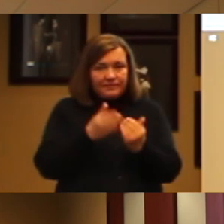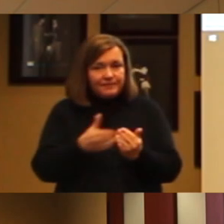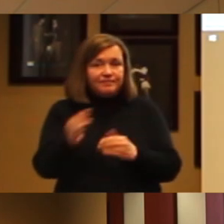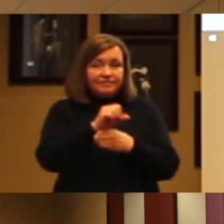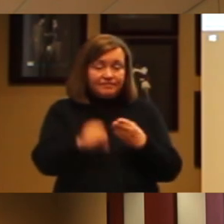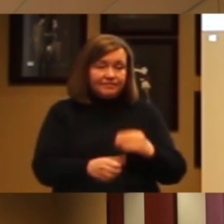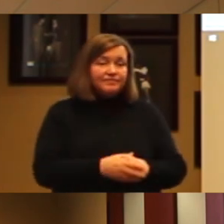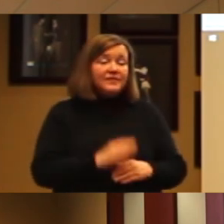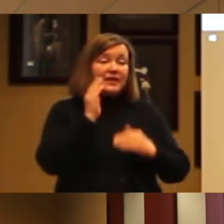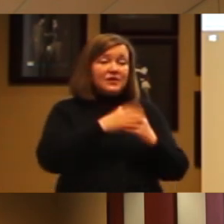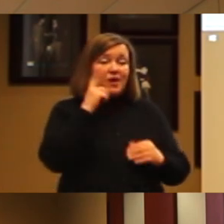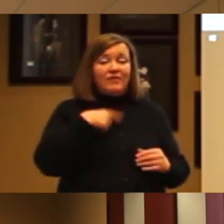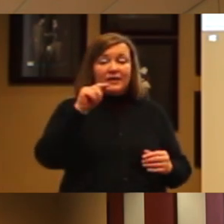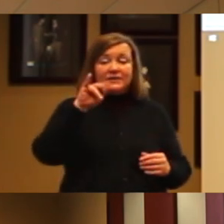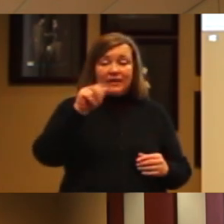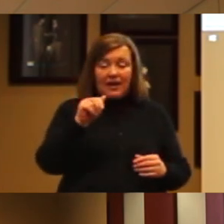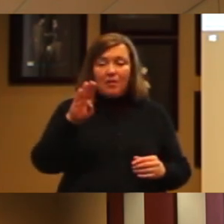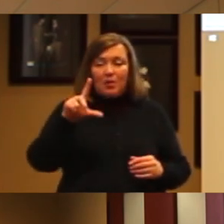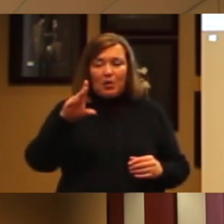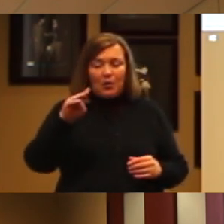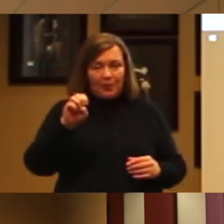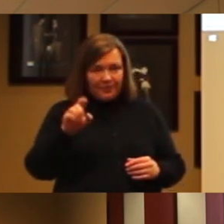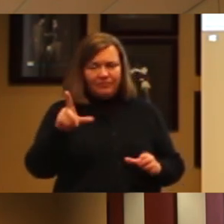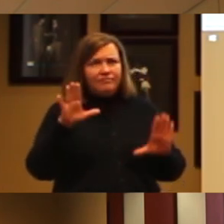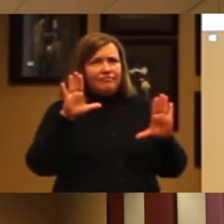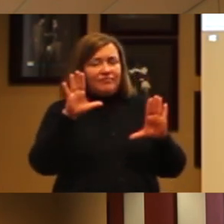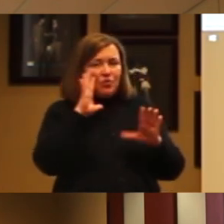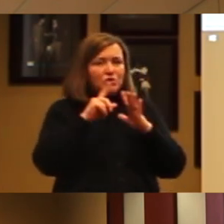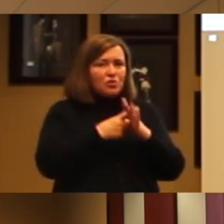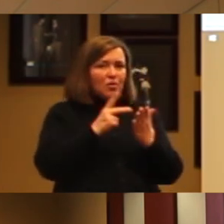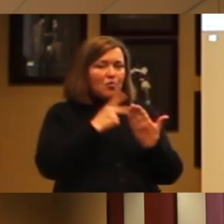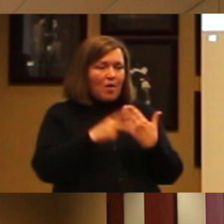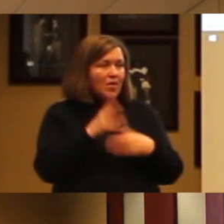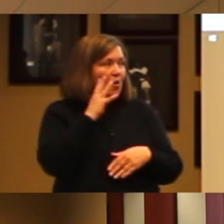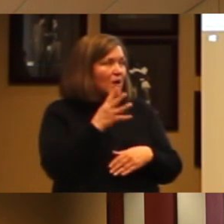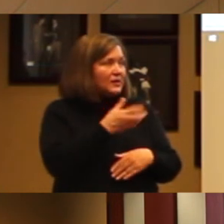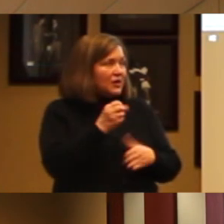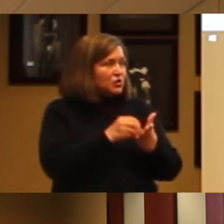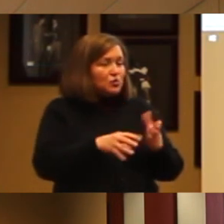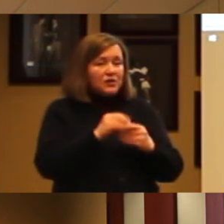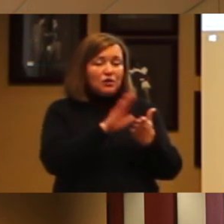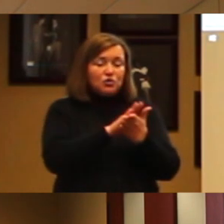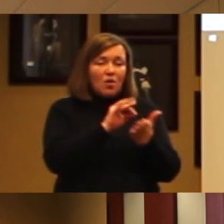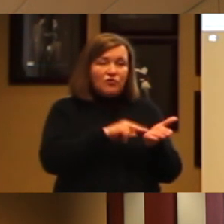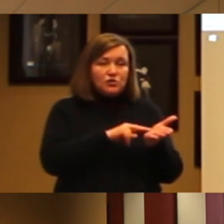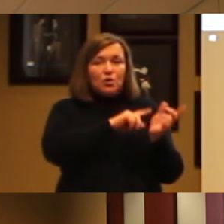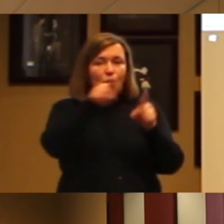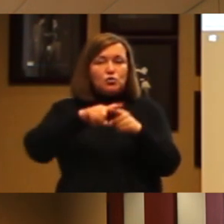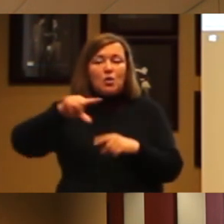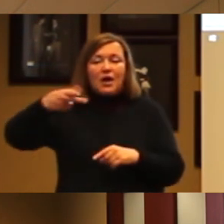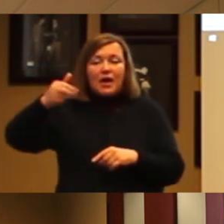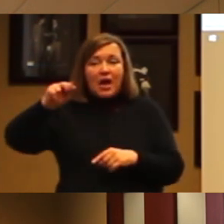have Tina Bloom, who's incredible. She has started a program that takes the students in the School of Nursing to Ghana. So a lot of